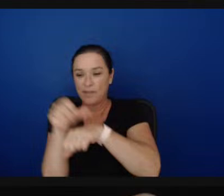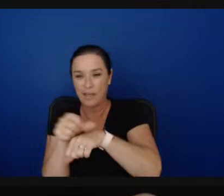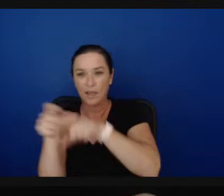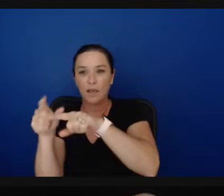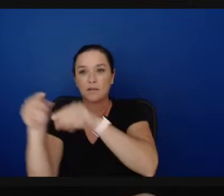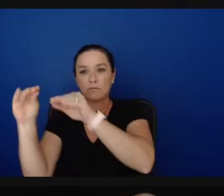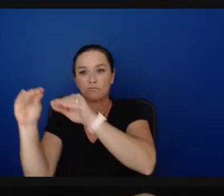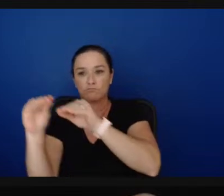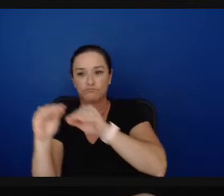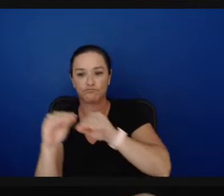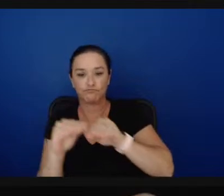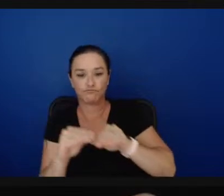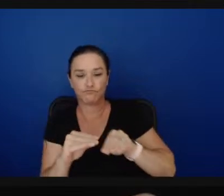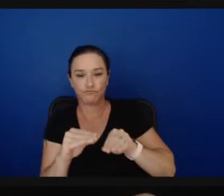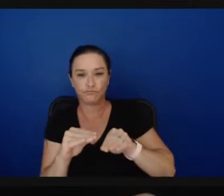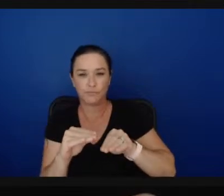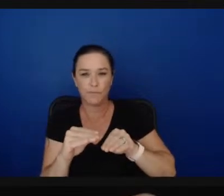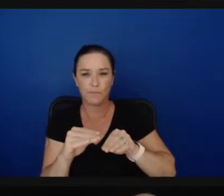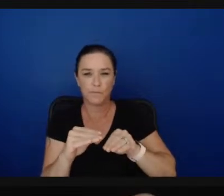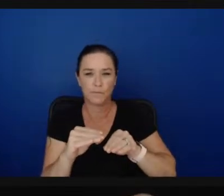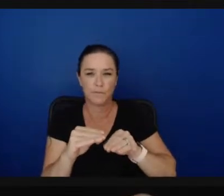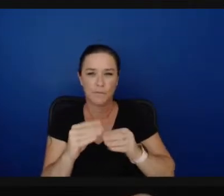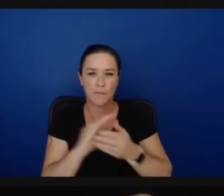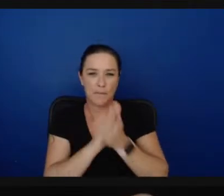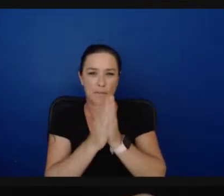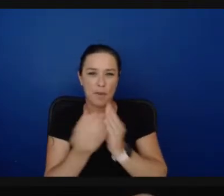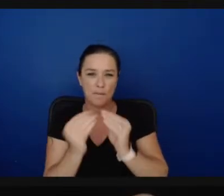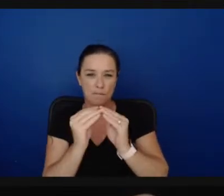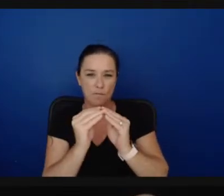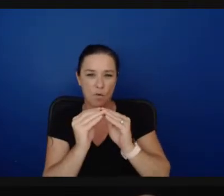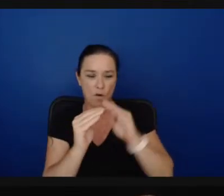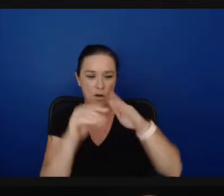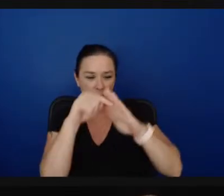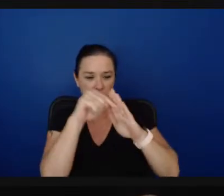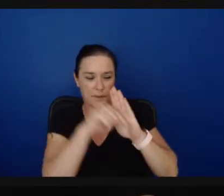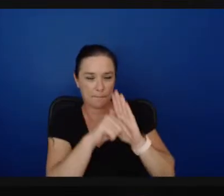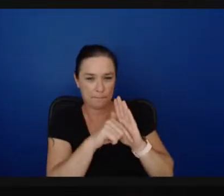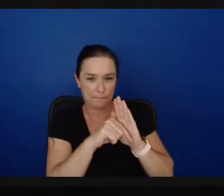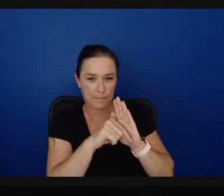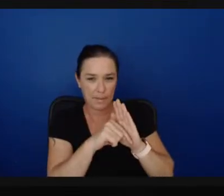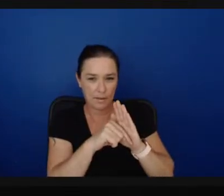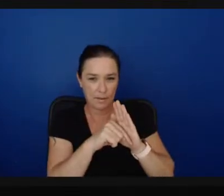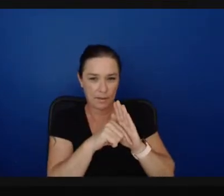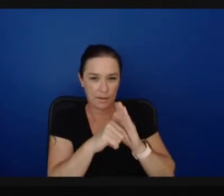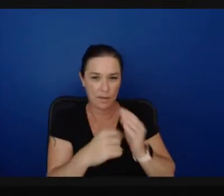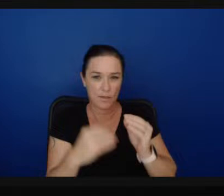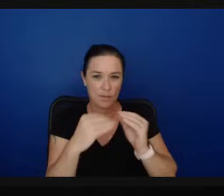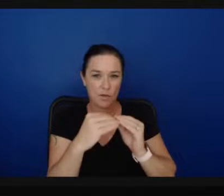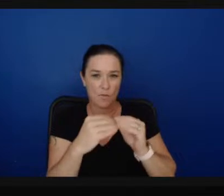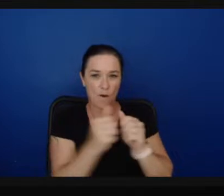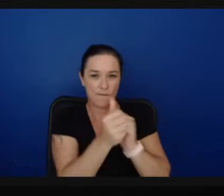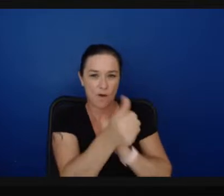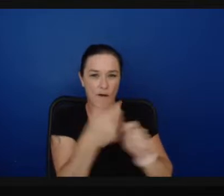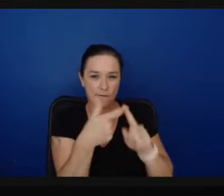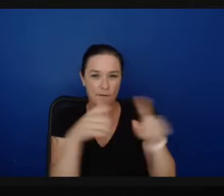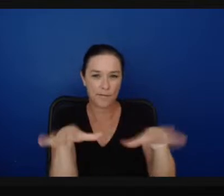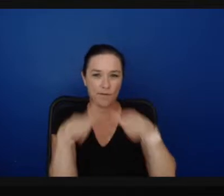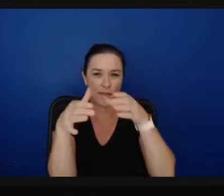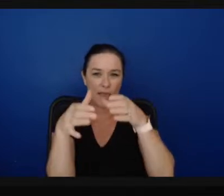right? To move to those lower parts further off the center of the volcano here.